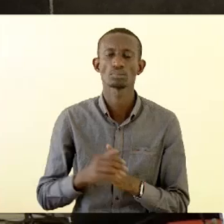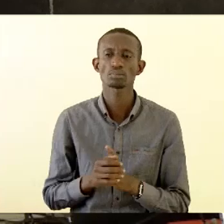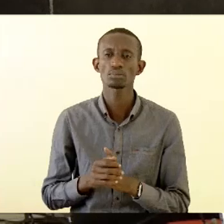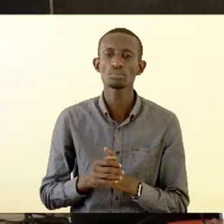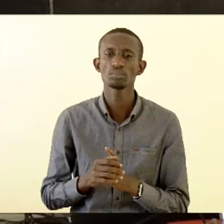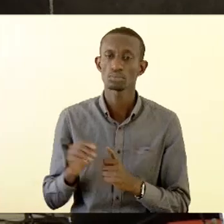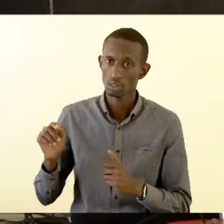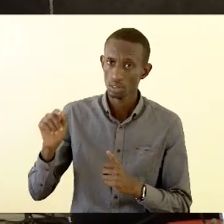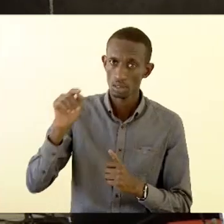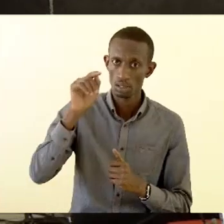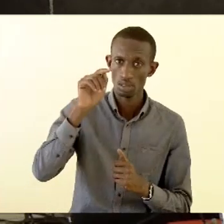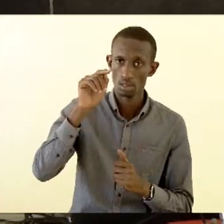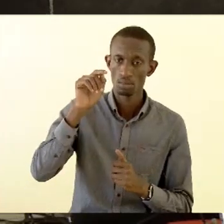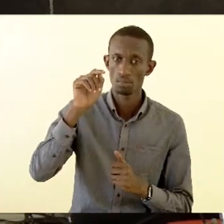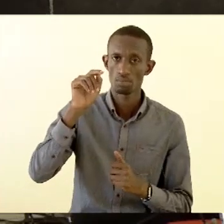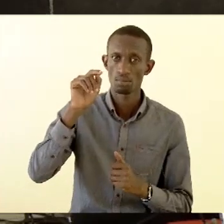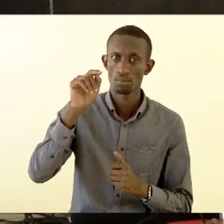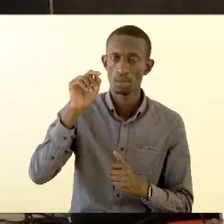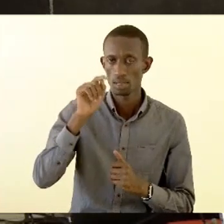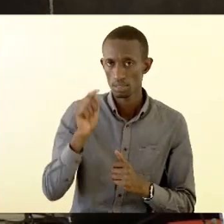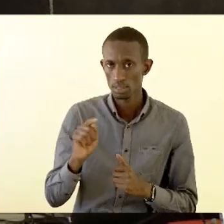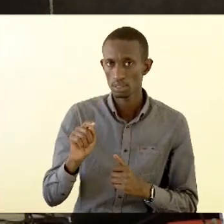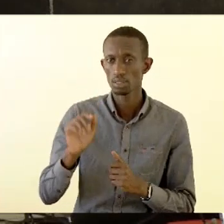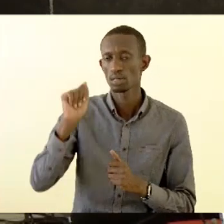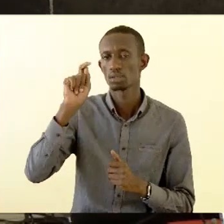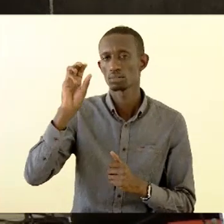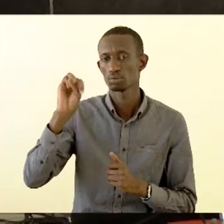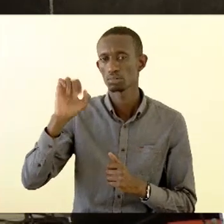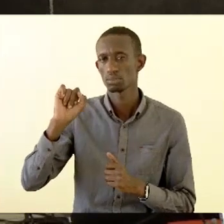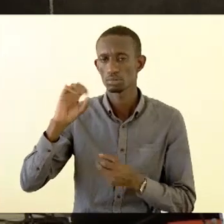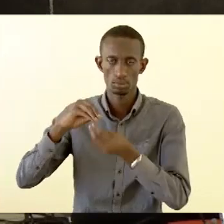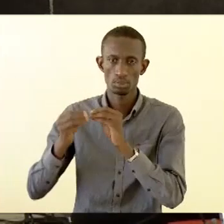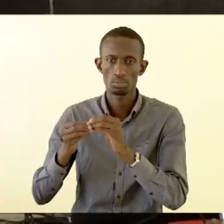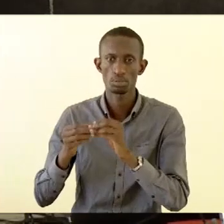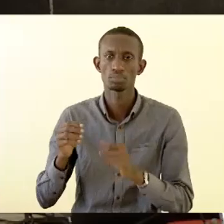and Z here is the atomic number.